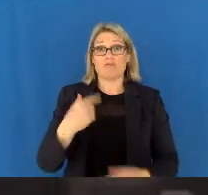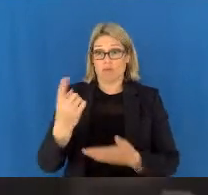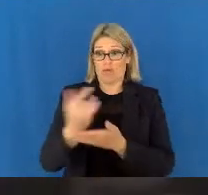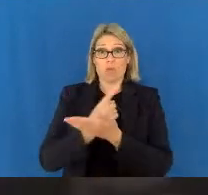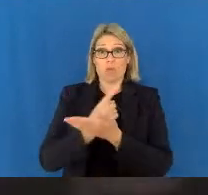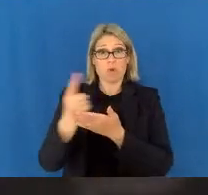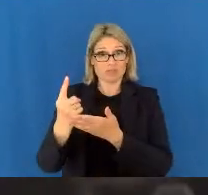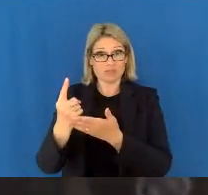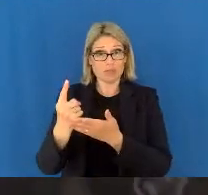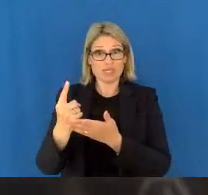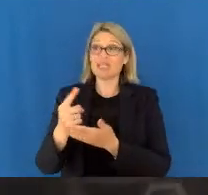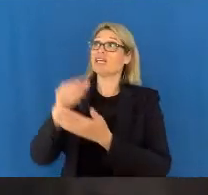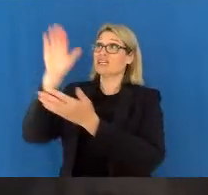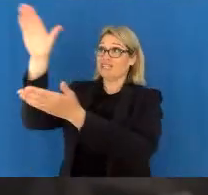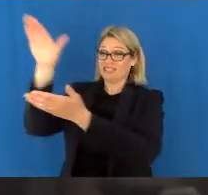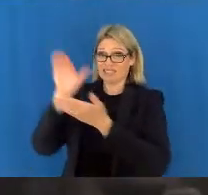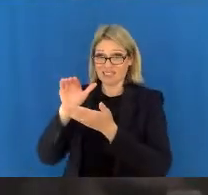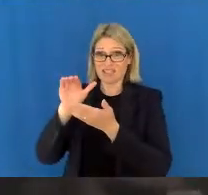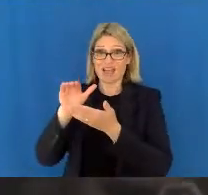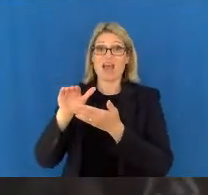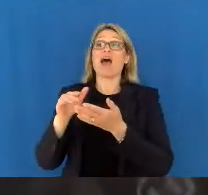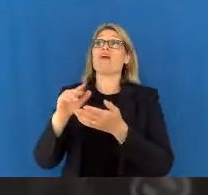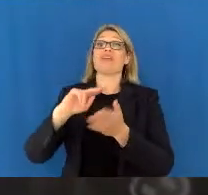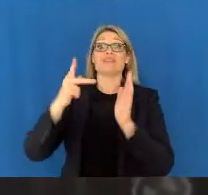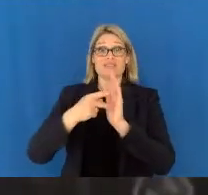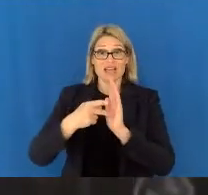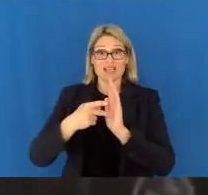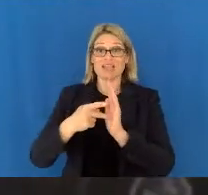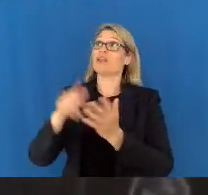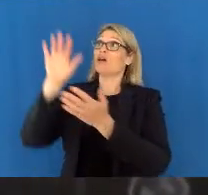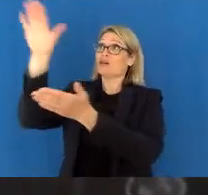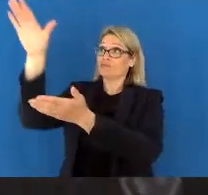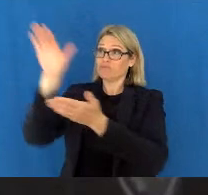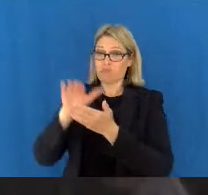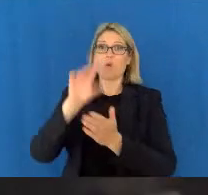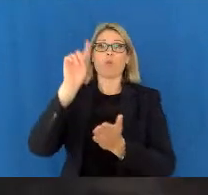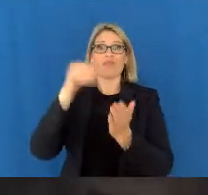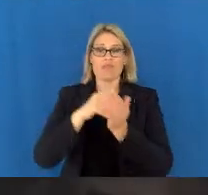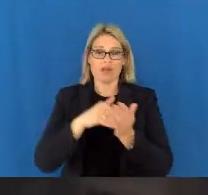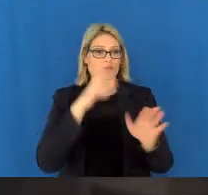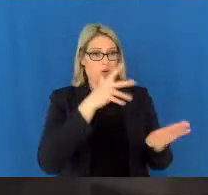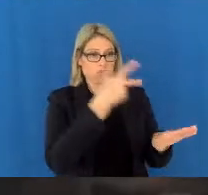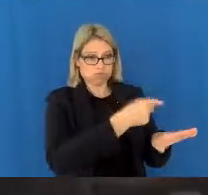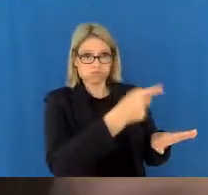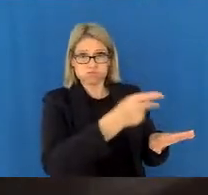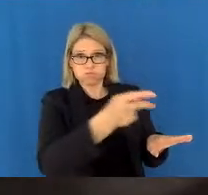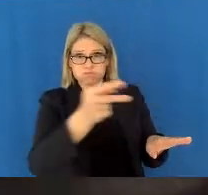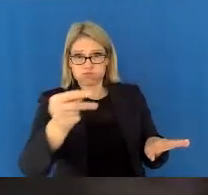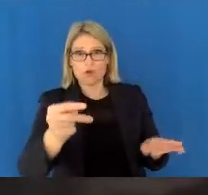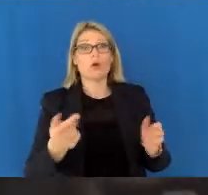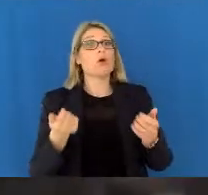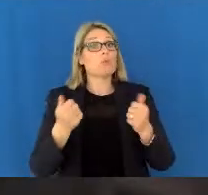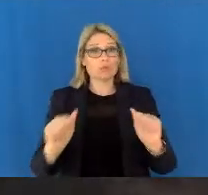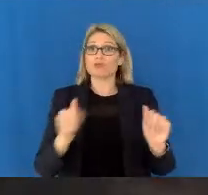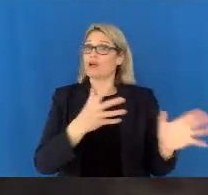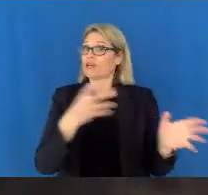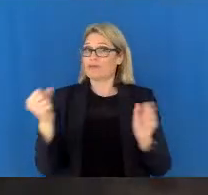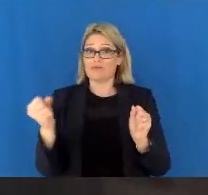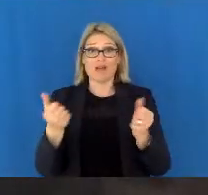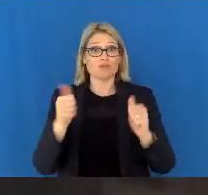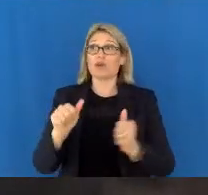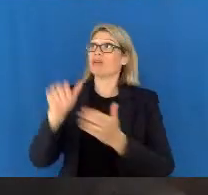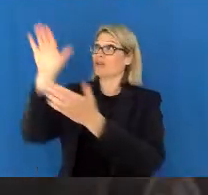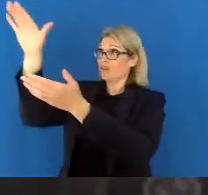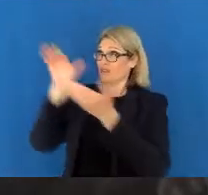well, the following week we give another 1,000 vaccinations. We're doing this as quickly as possible. We will